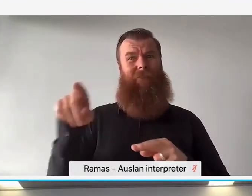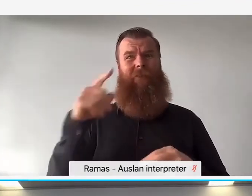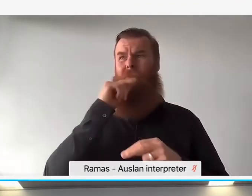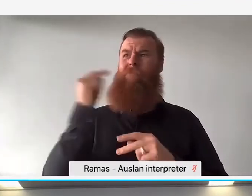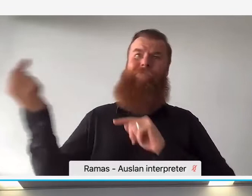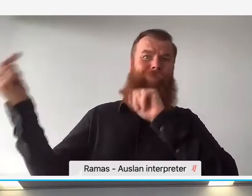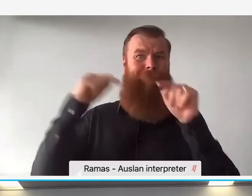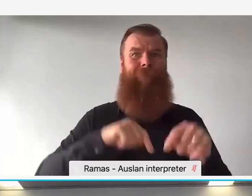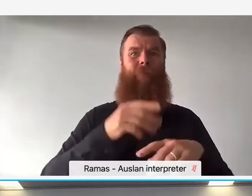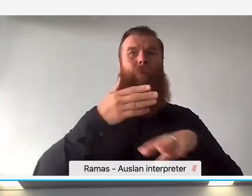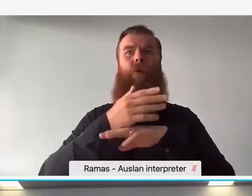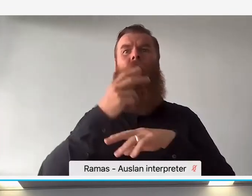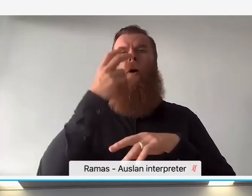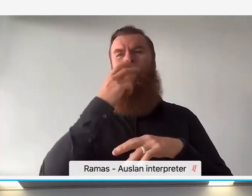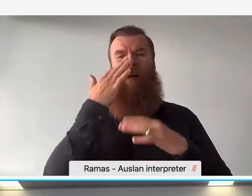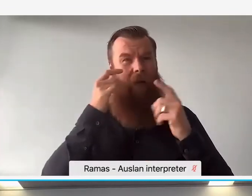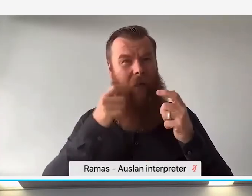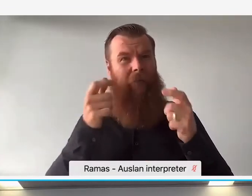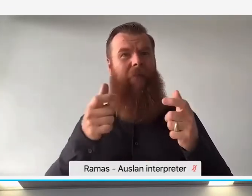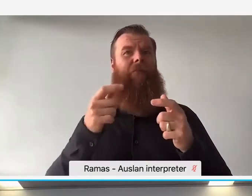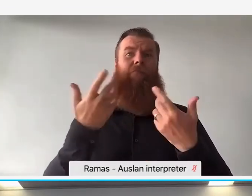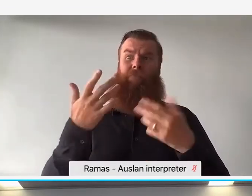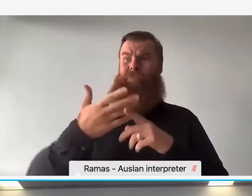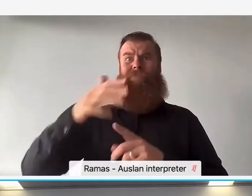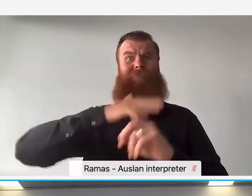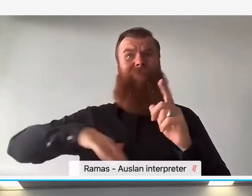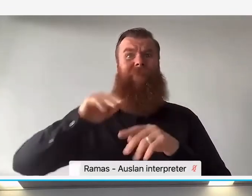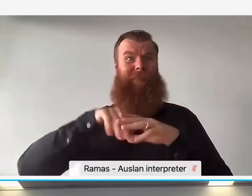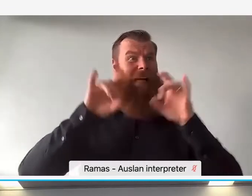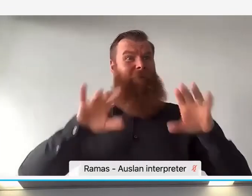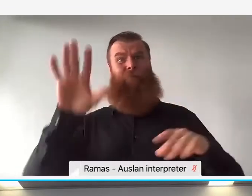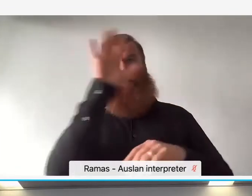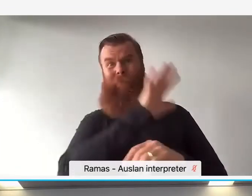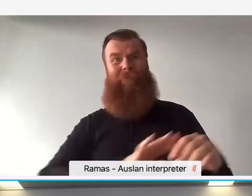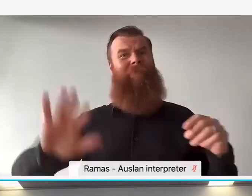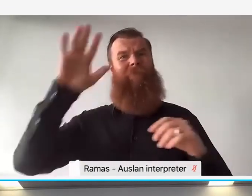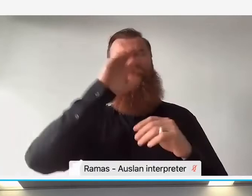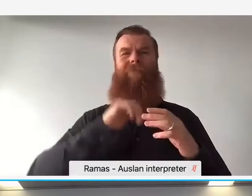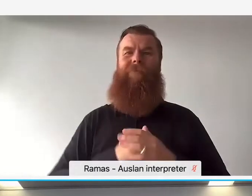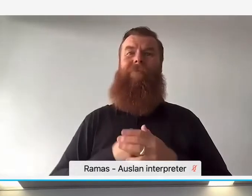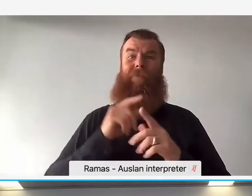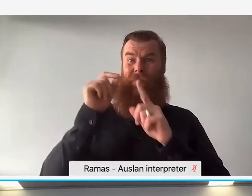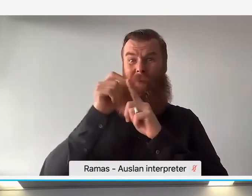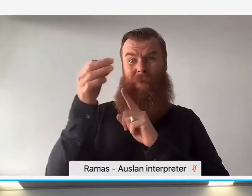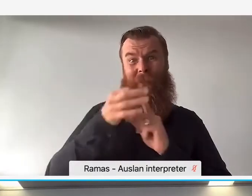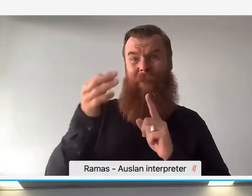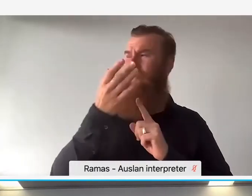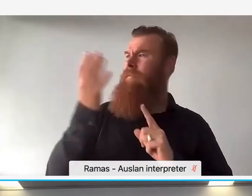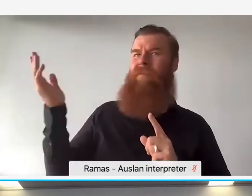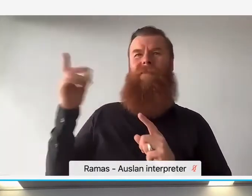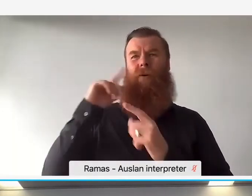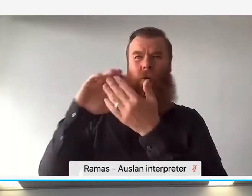Australia. Pacific populations are experiencing similar acute and chronic conditions as more people live